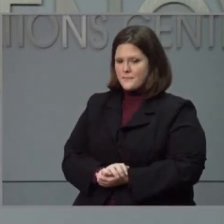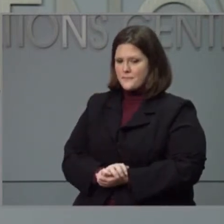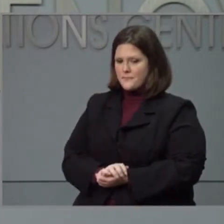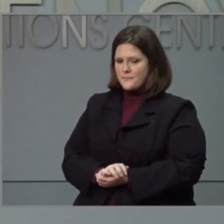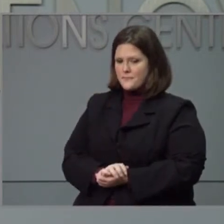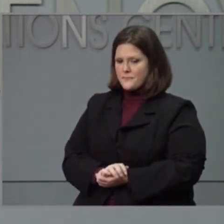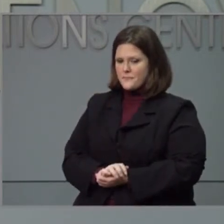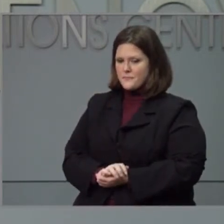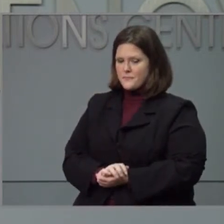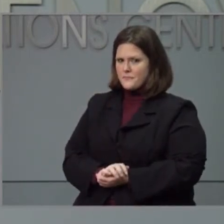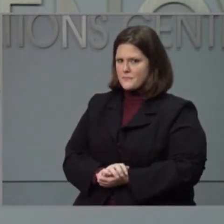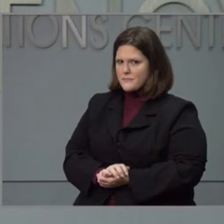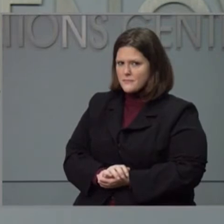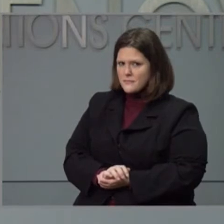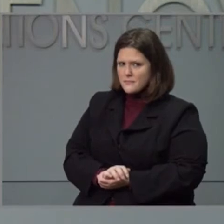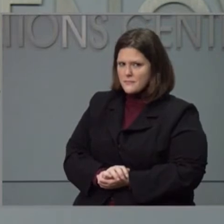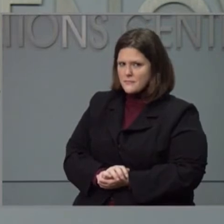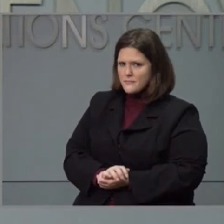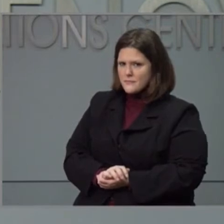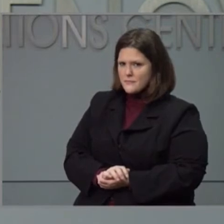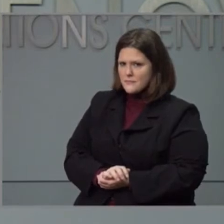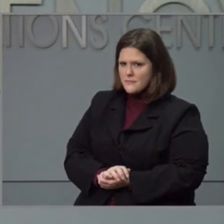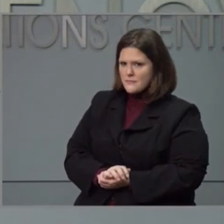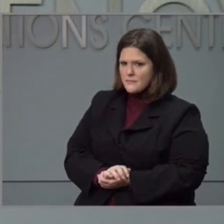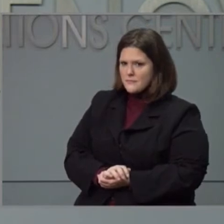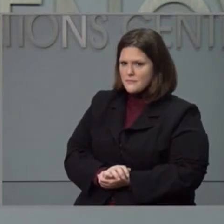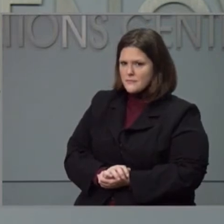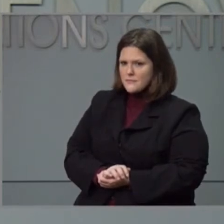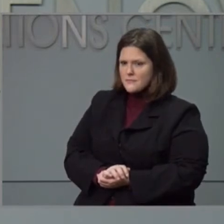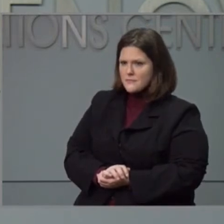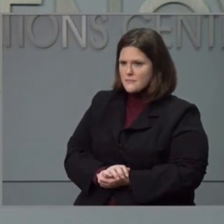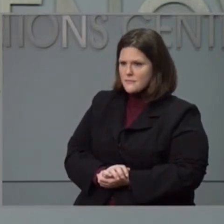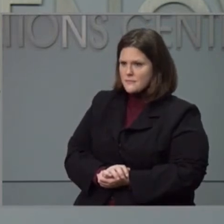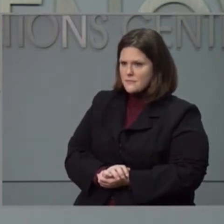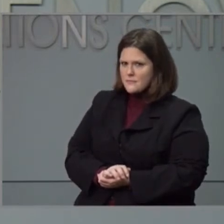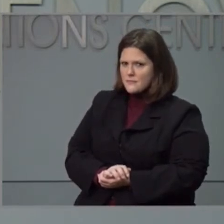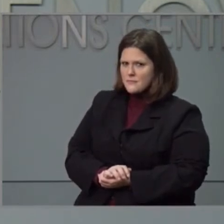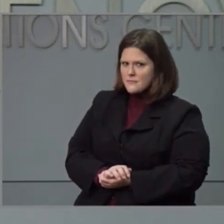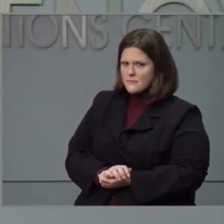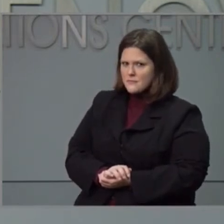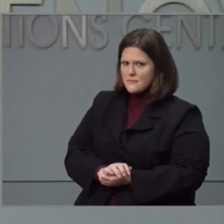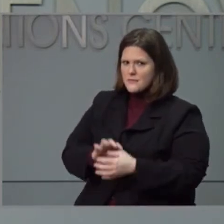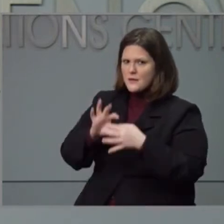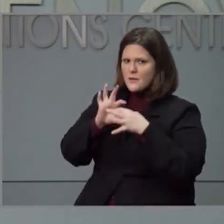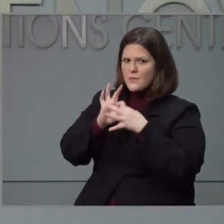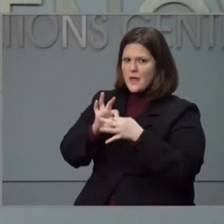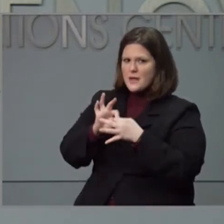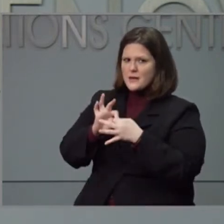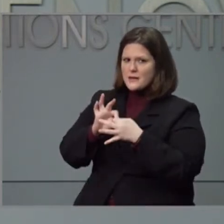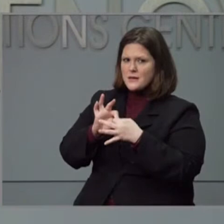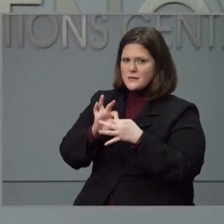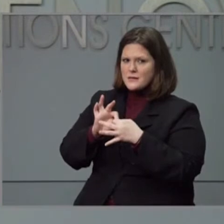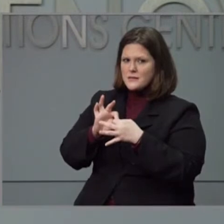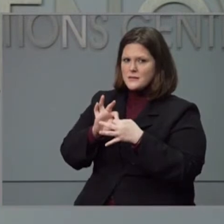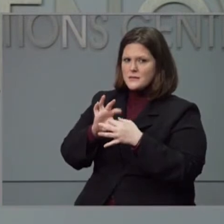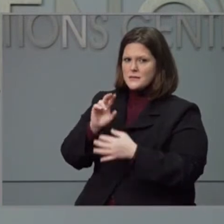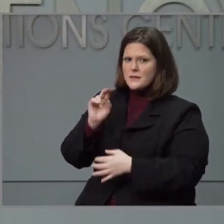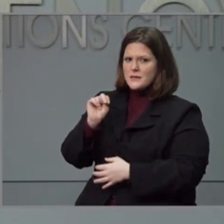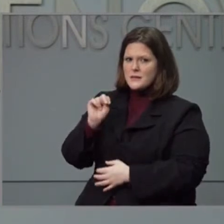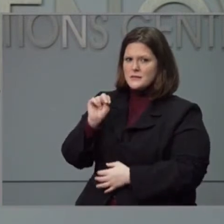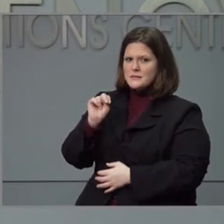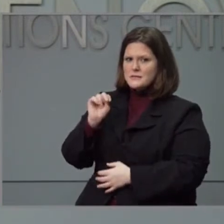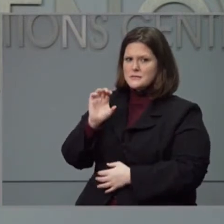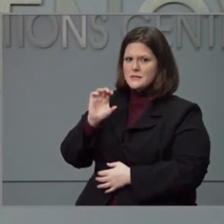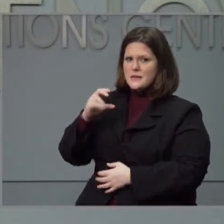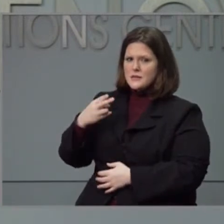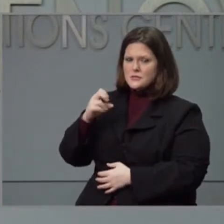Regarding high school athletics, the NCHSAA says that the gathering, the 10-person indoor gathering, is not going to apply